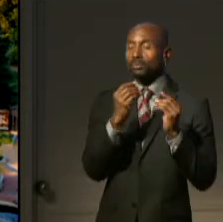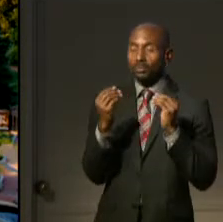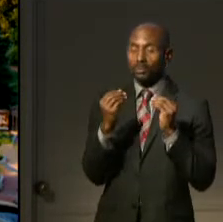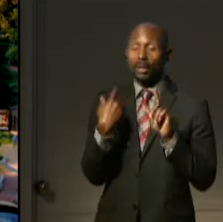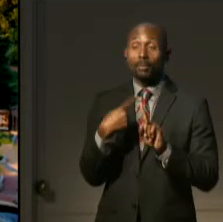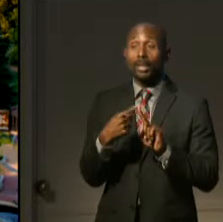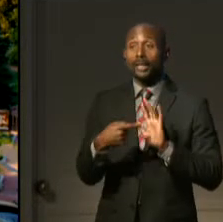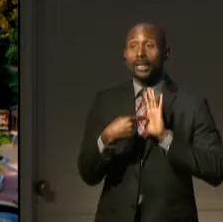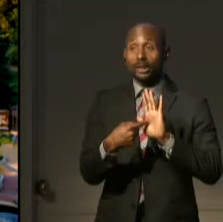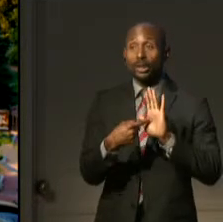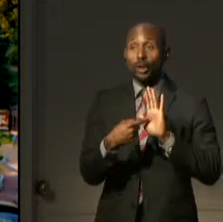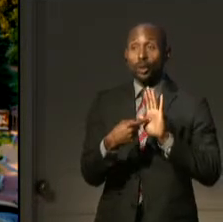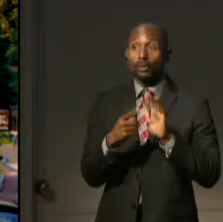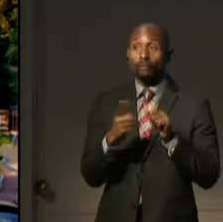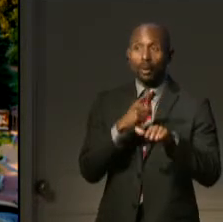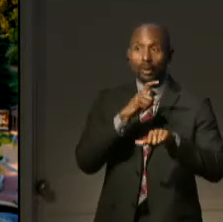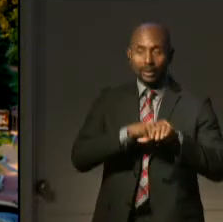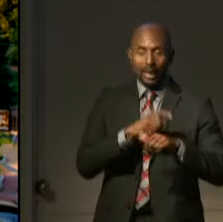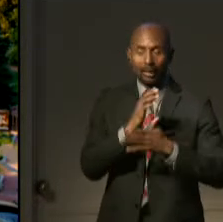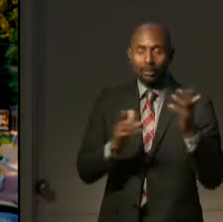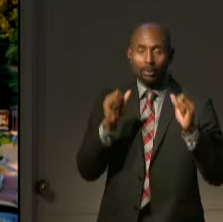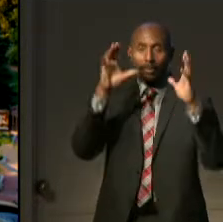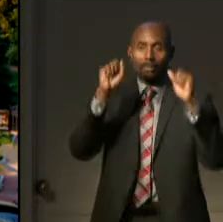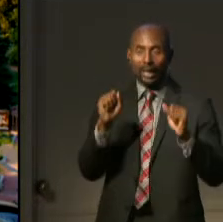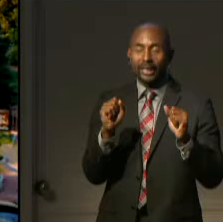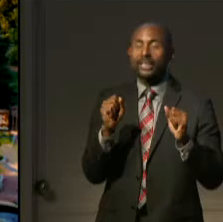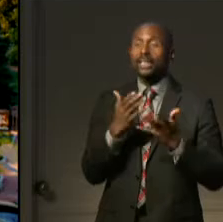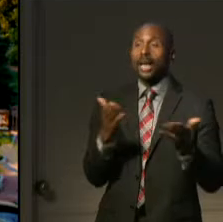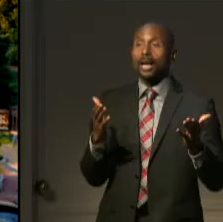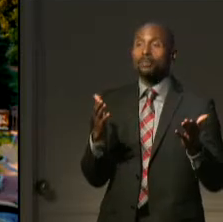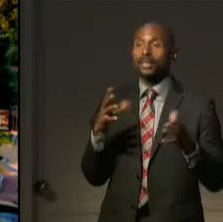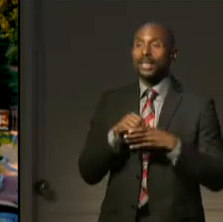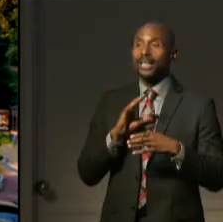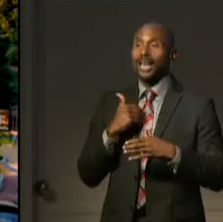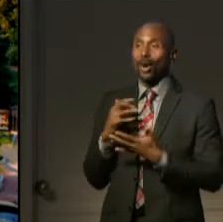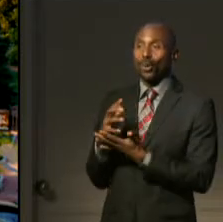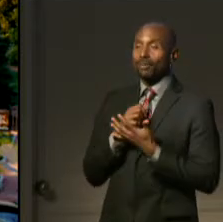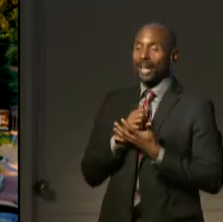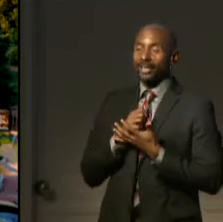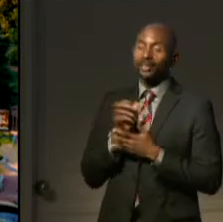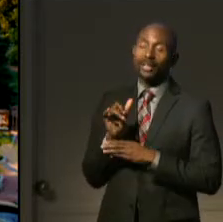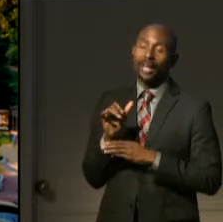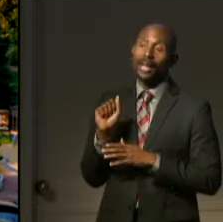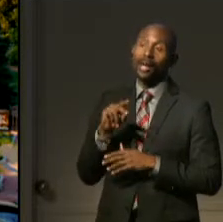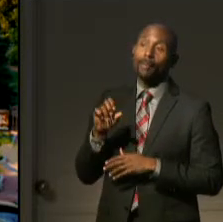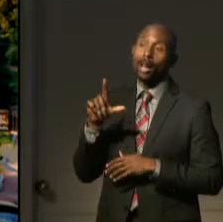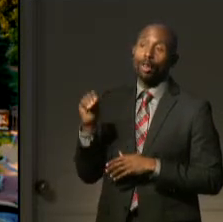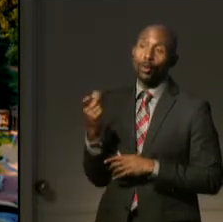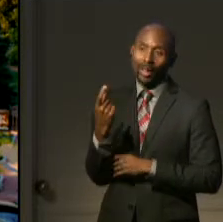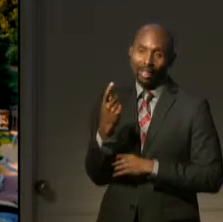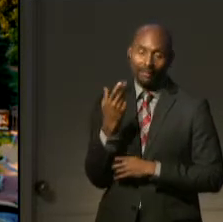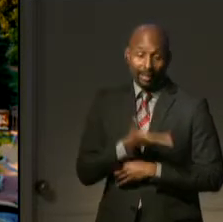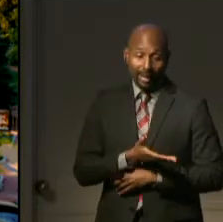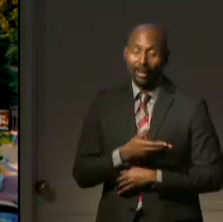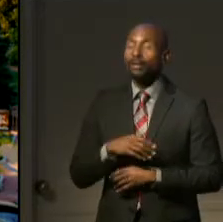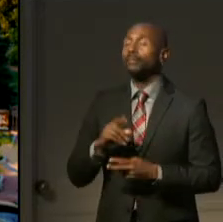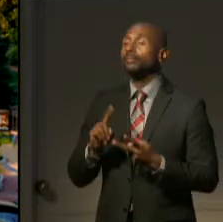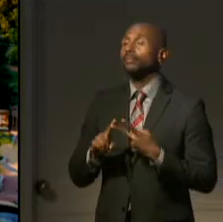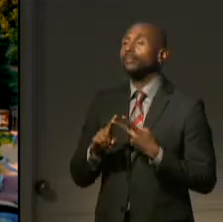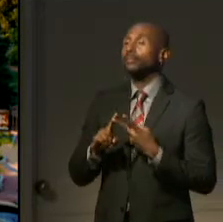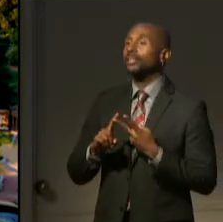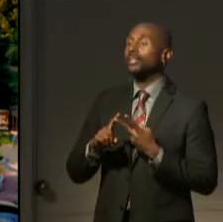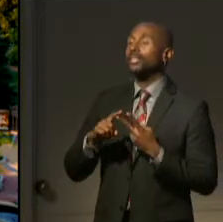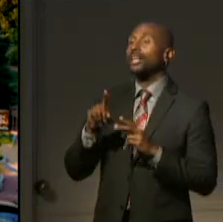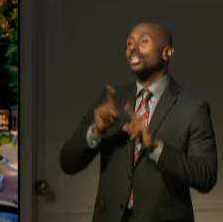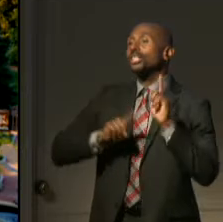debuted some of the most wondrous and amazing objects in our collection, like the Apollo 11 and the